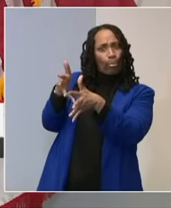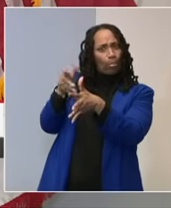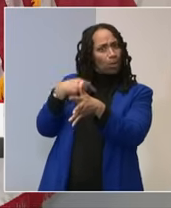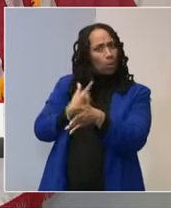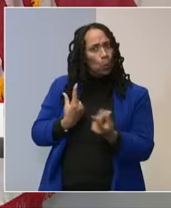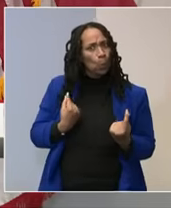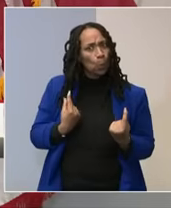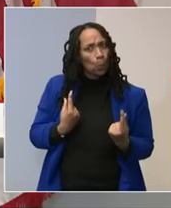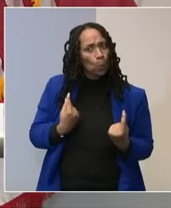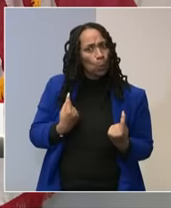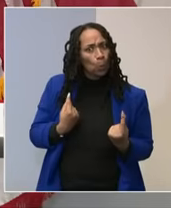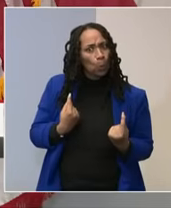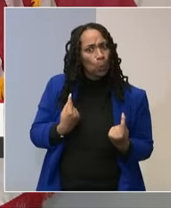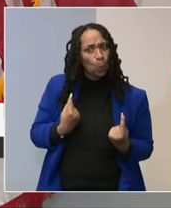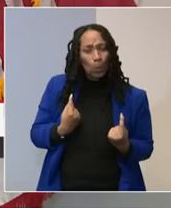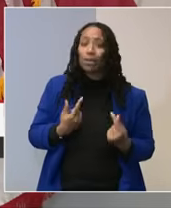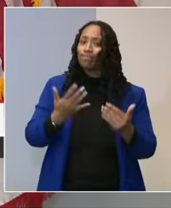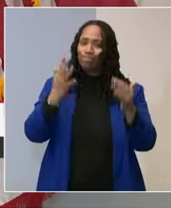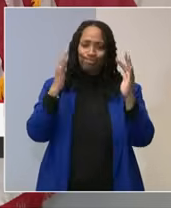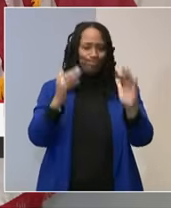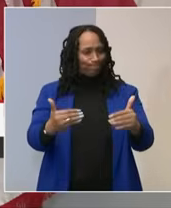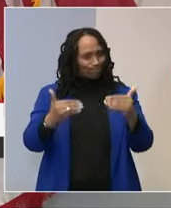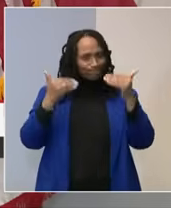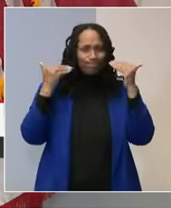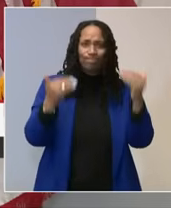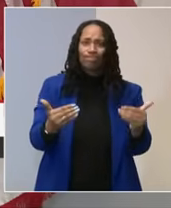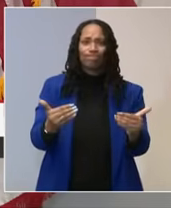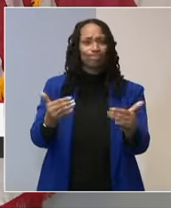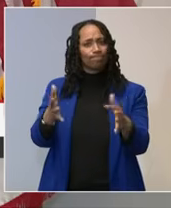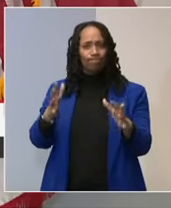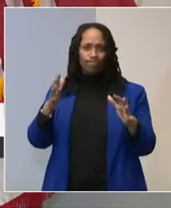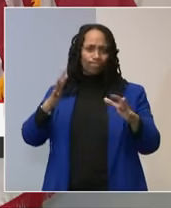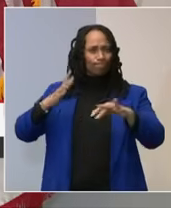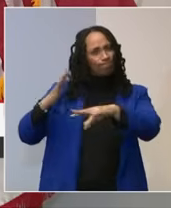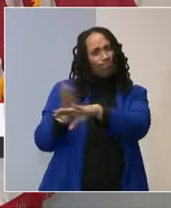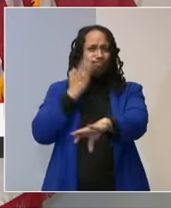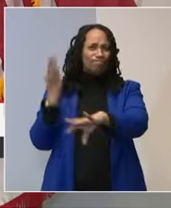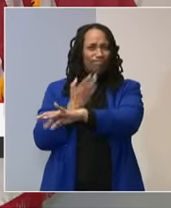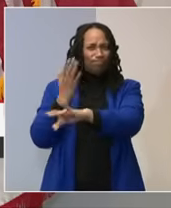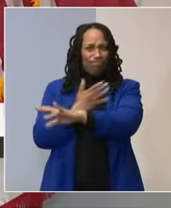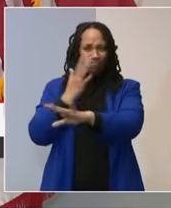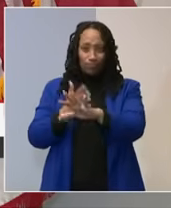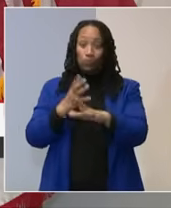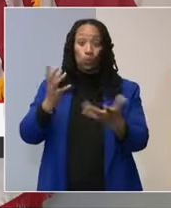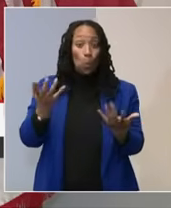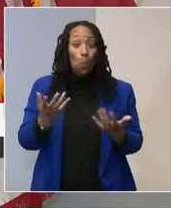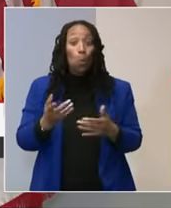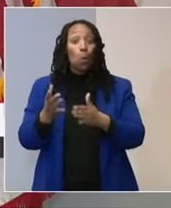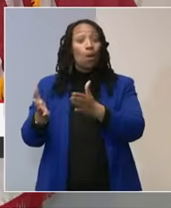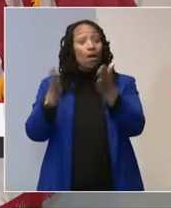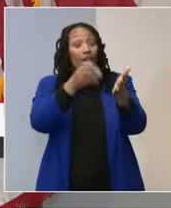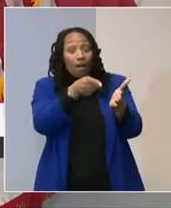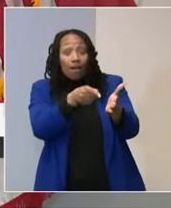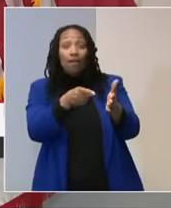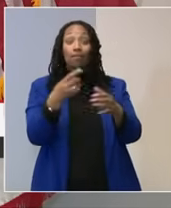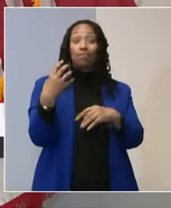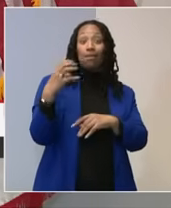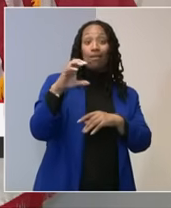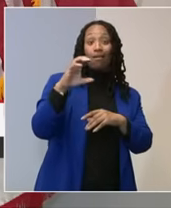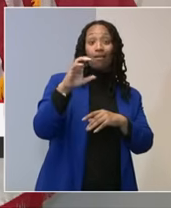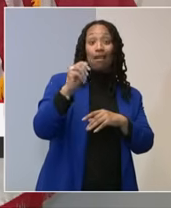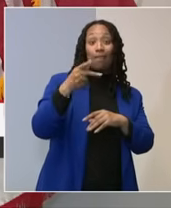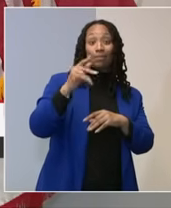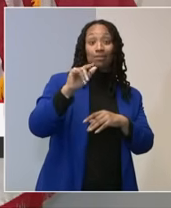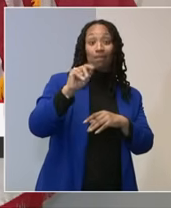that's when we built the sports and entertainment complex at Congress Heights, soon followed by hundreds of units